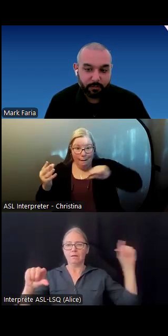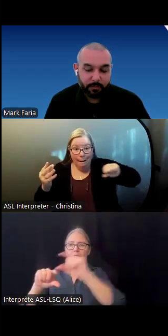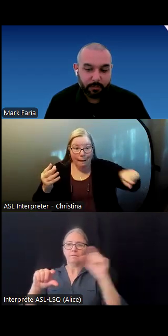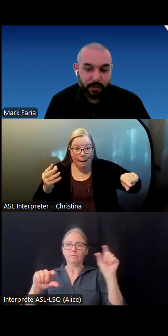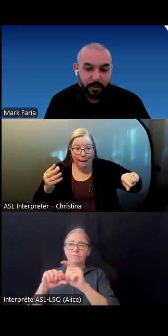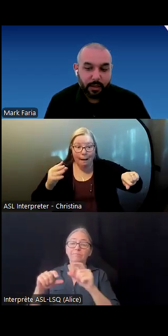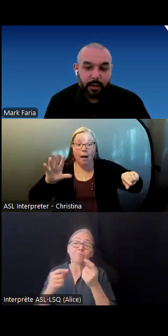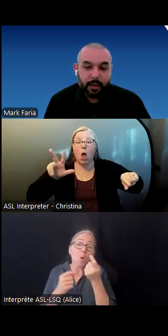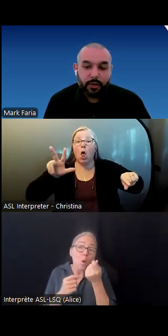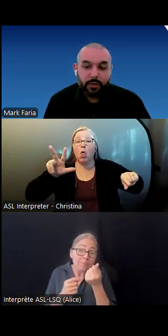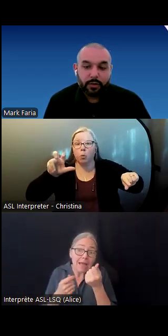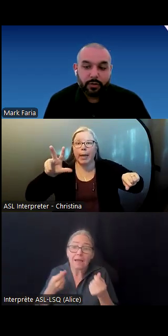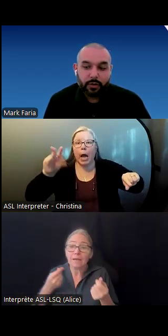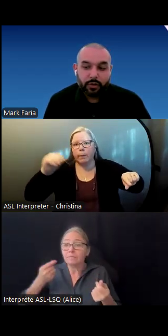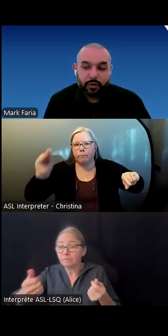matching.